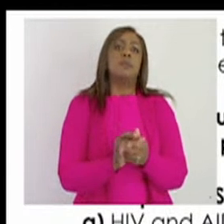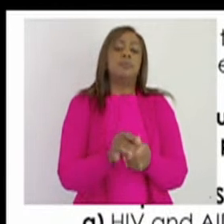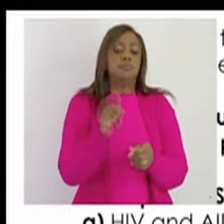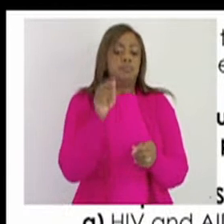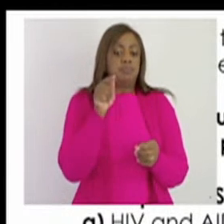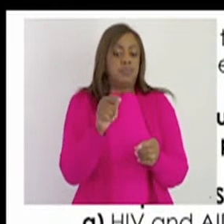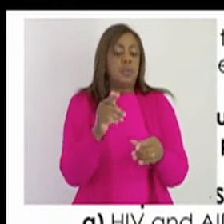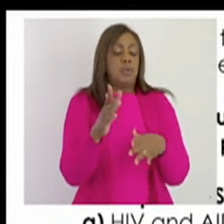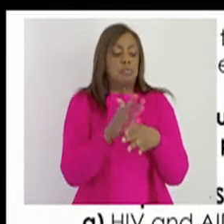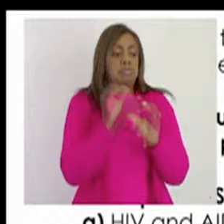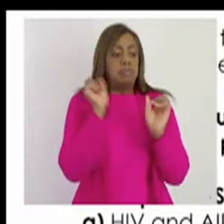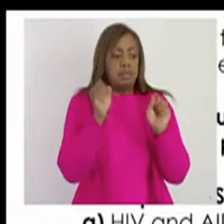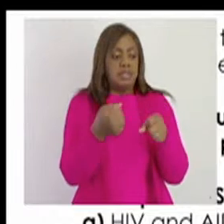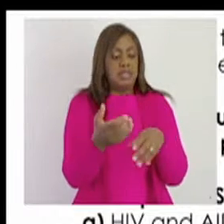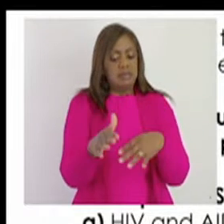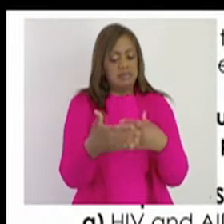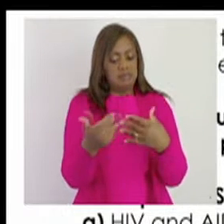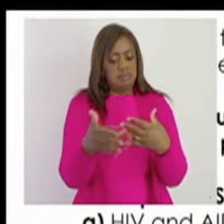up